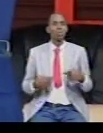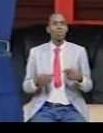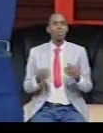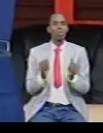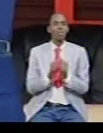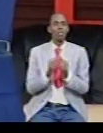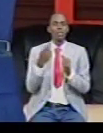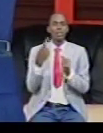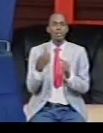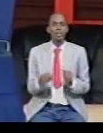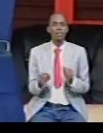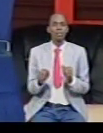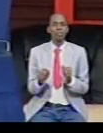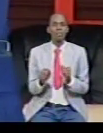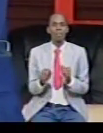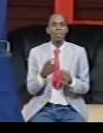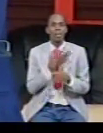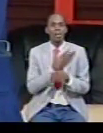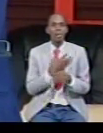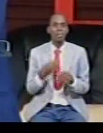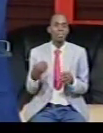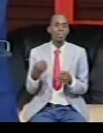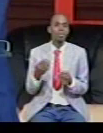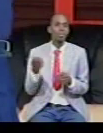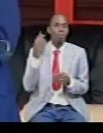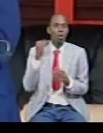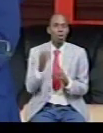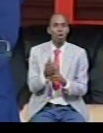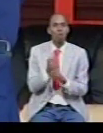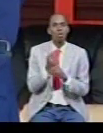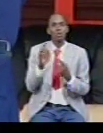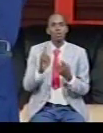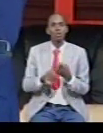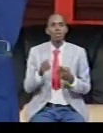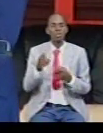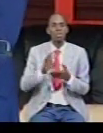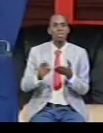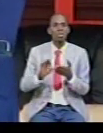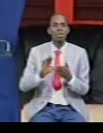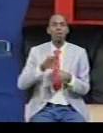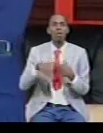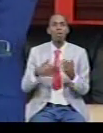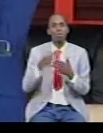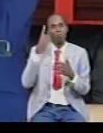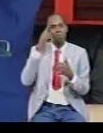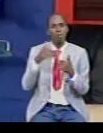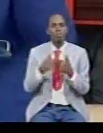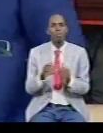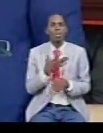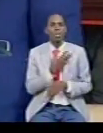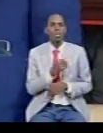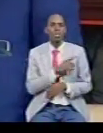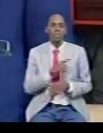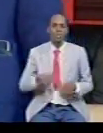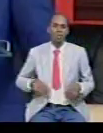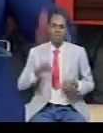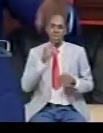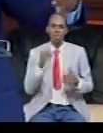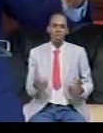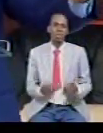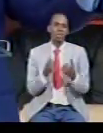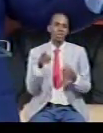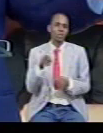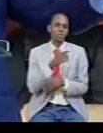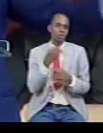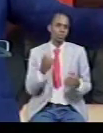Egypt he could have gained, he could have held on to, he counted them for loss. And the Lord is challenging you today.